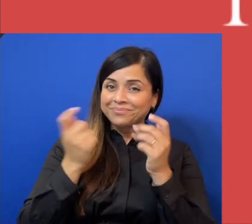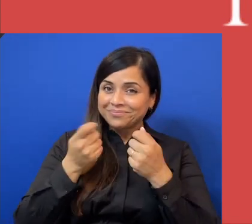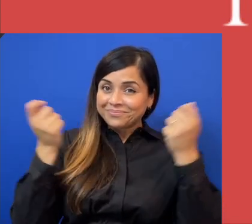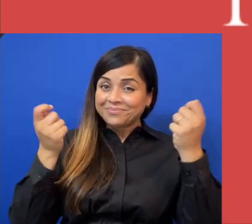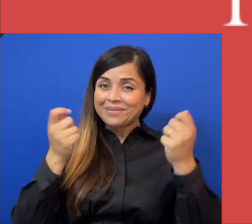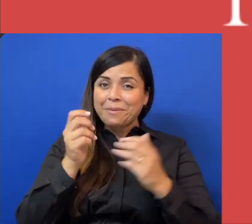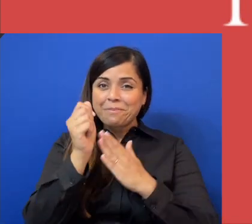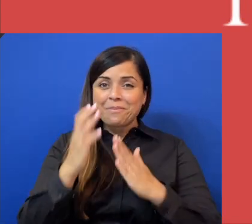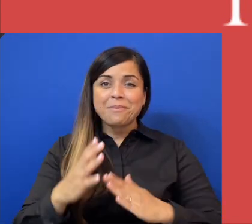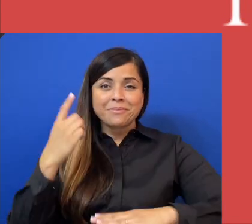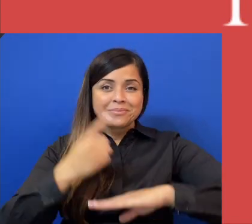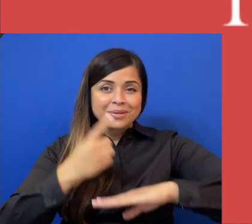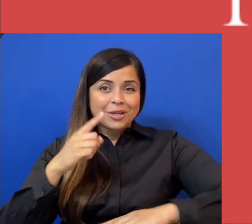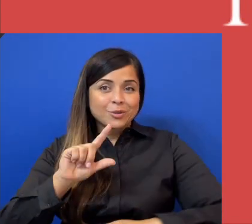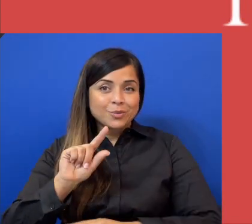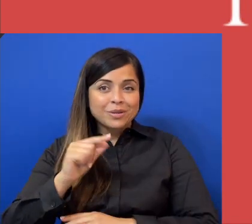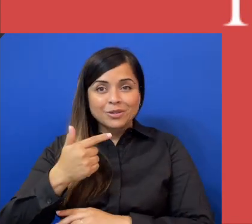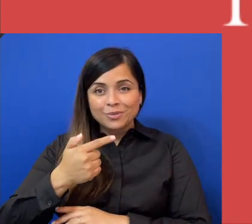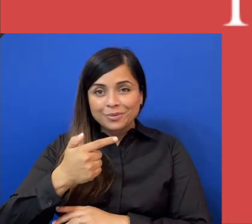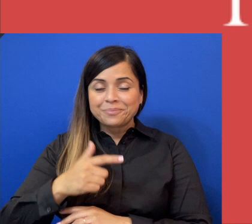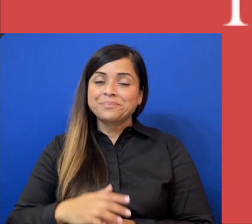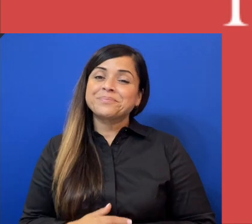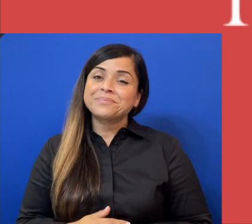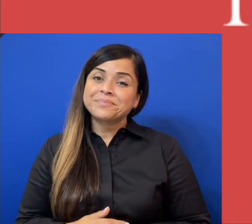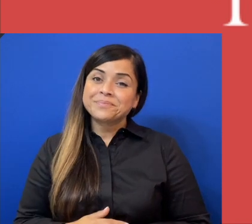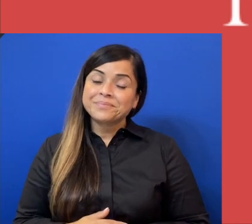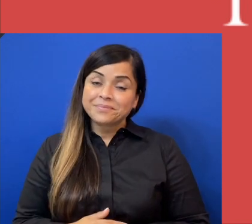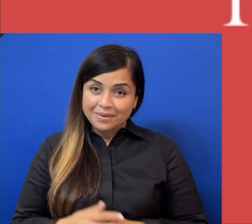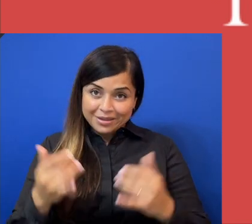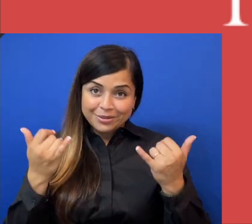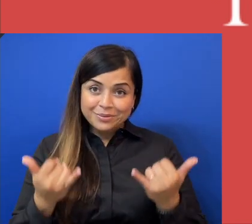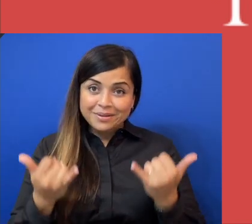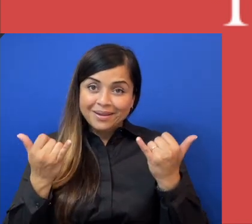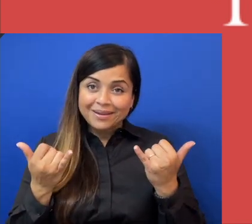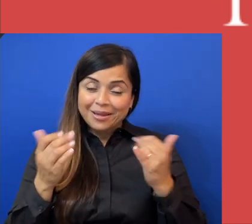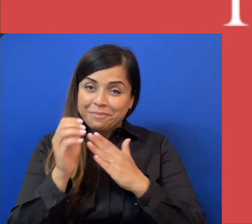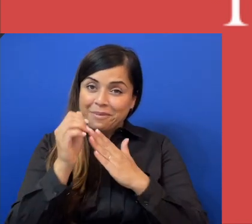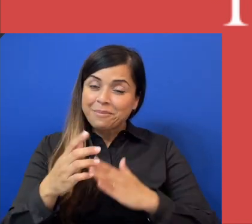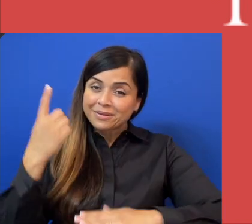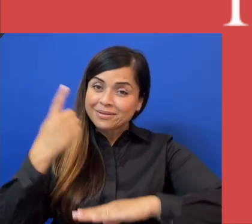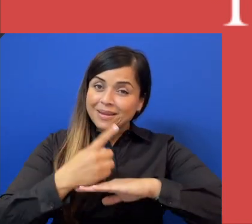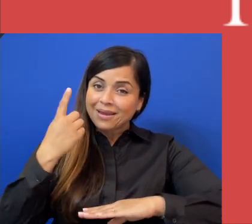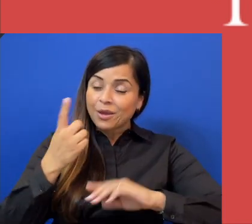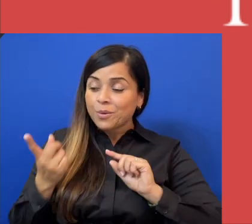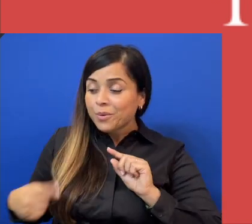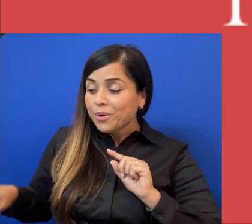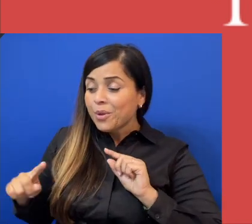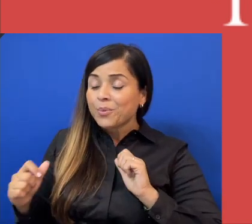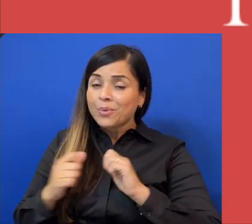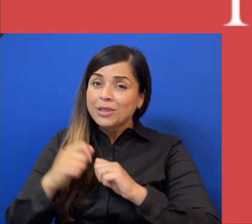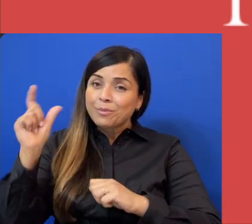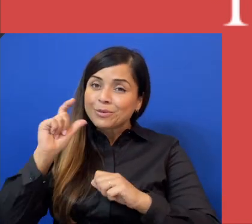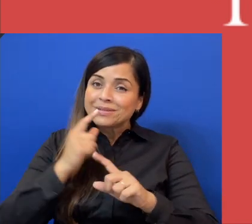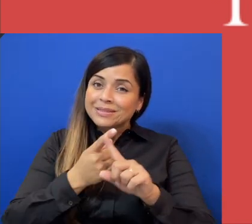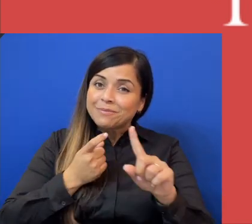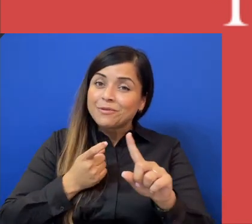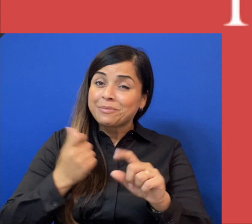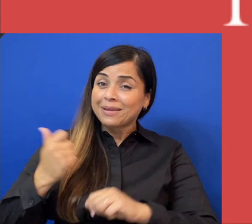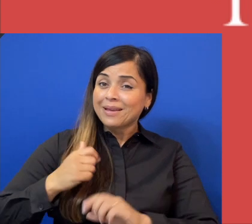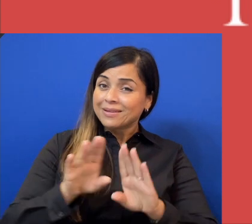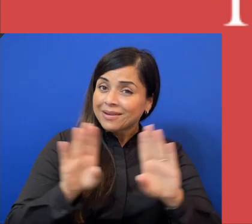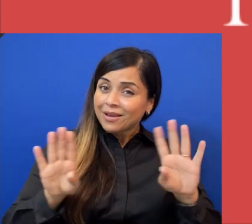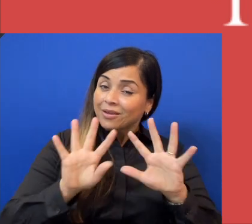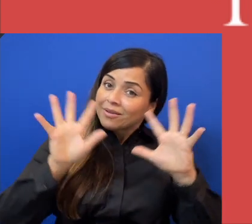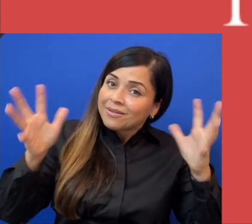2021. Today, on Imamat Day, we join Muslims in Canada and around the world to celebrate the